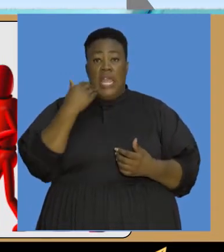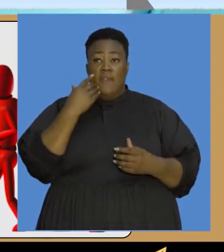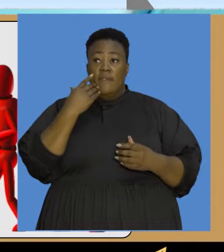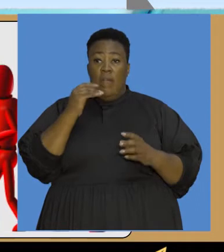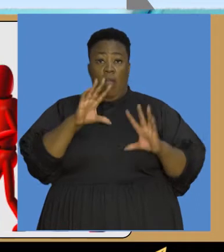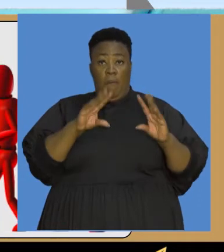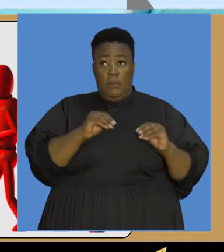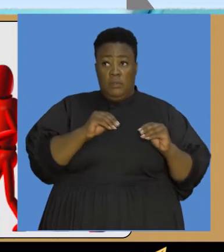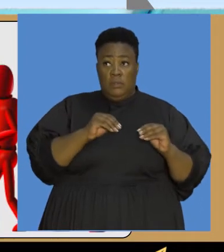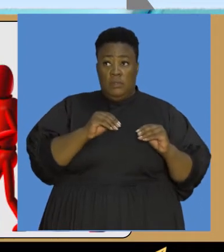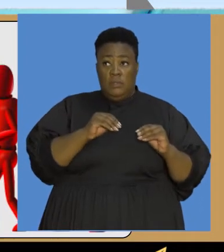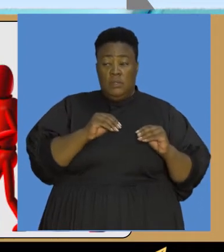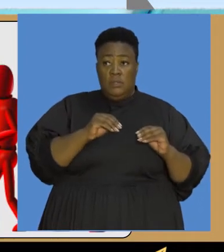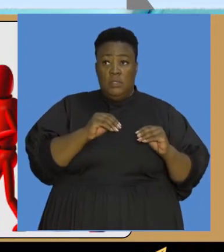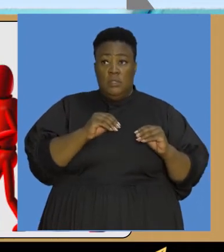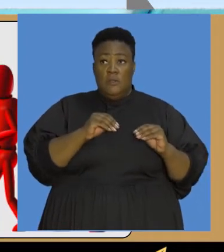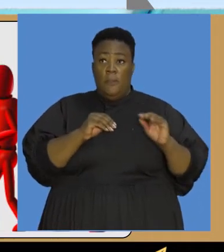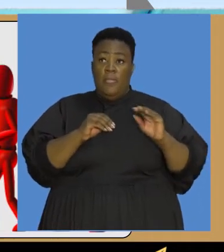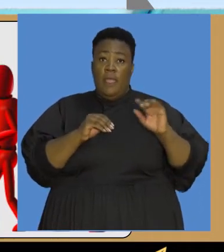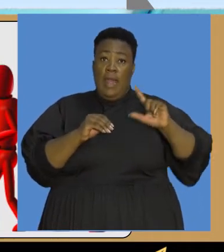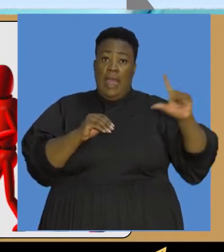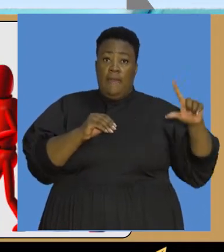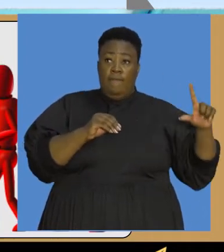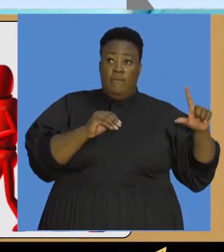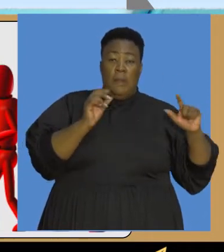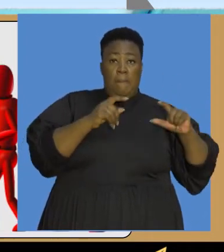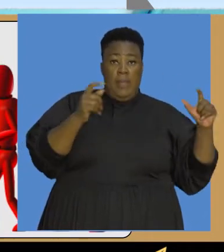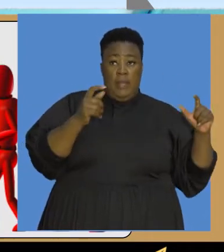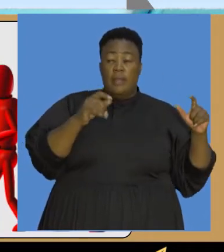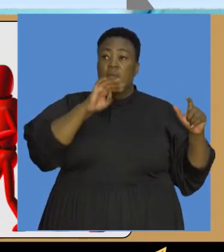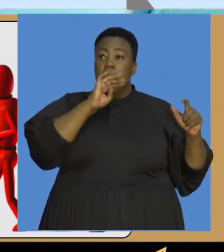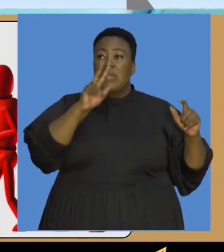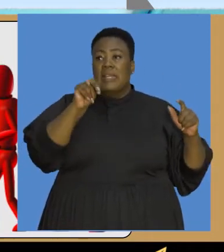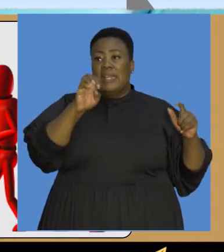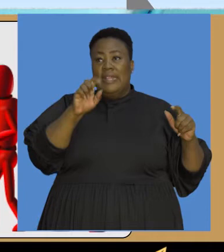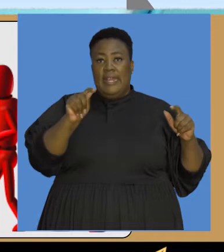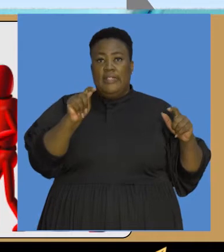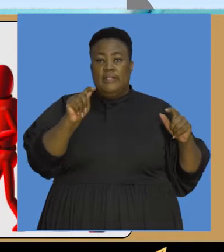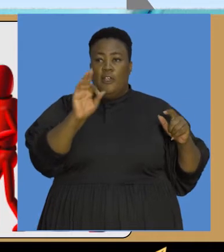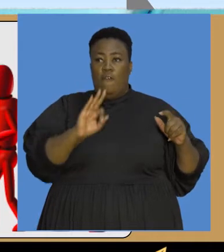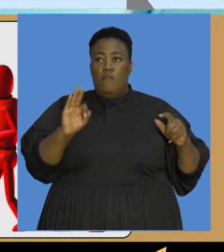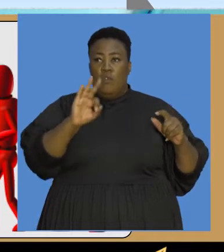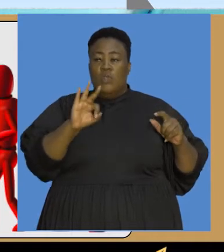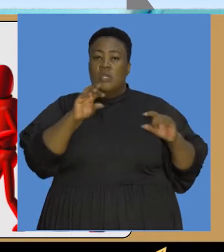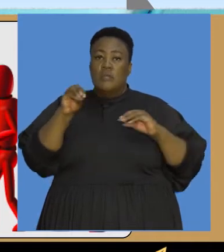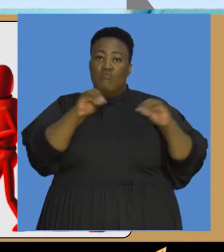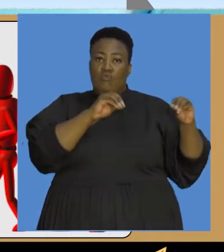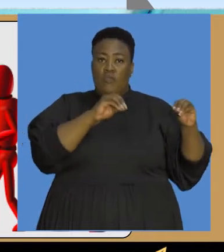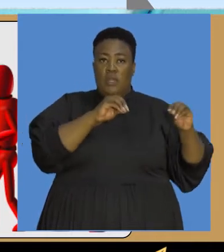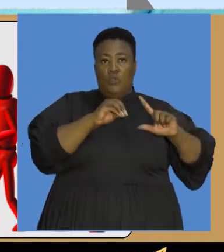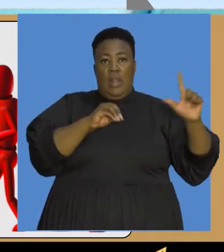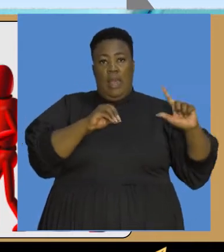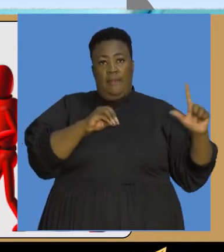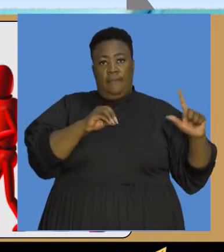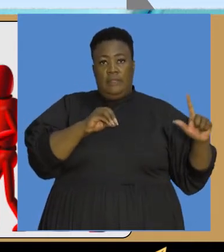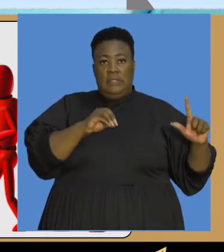it, the left force is bigger, so there's a net force, and it's moving to the left. It has a